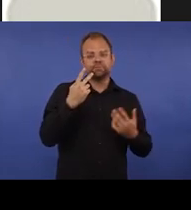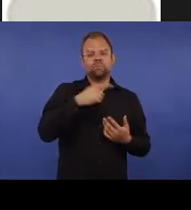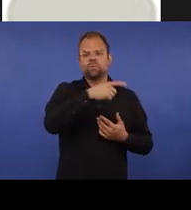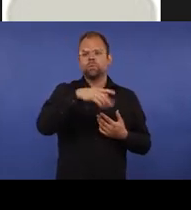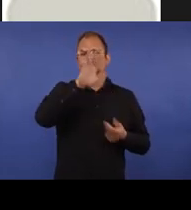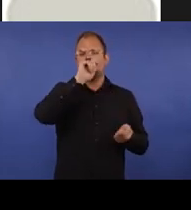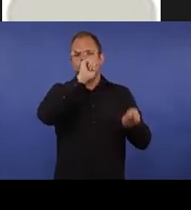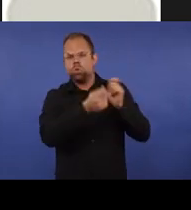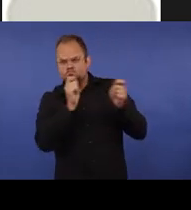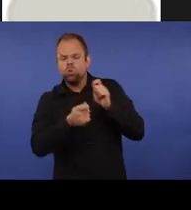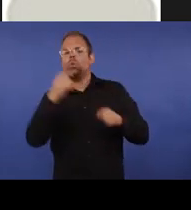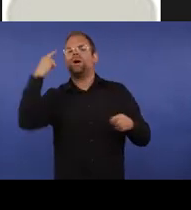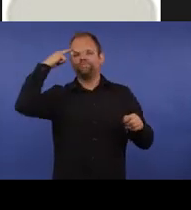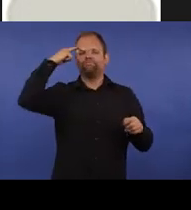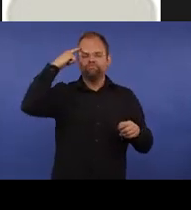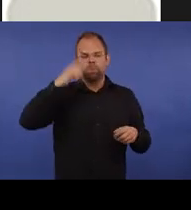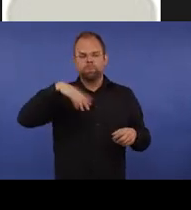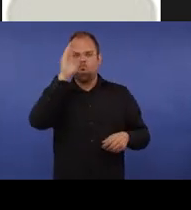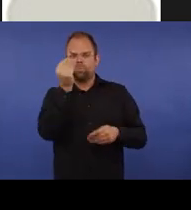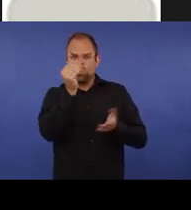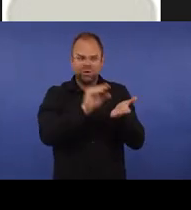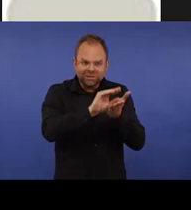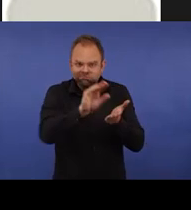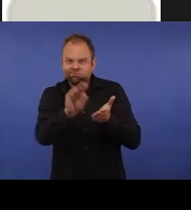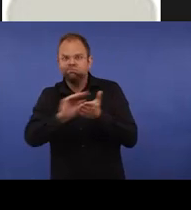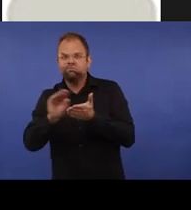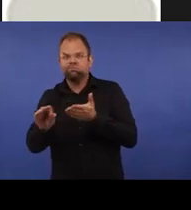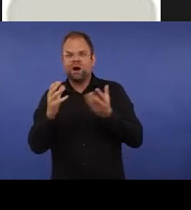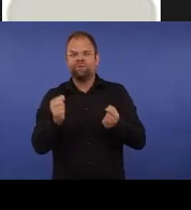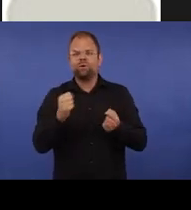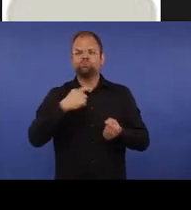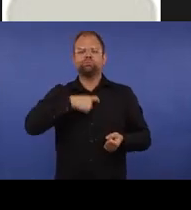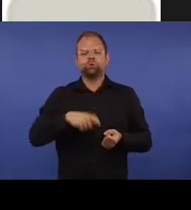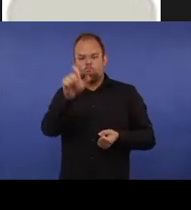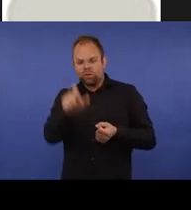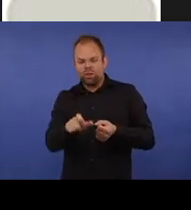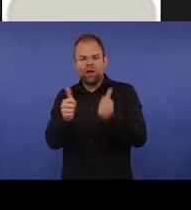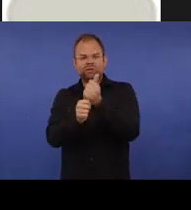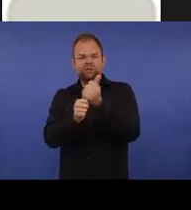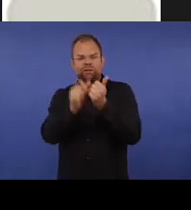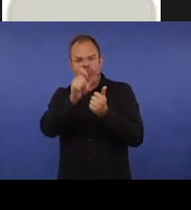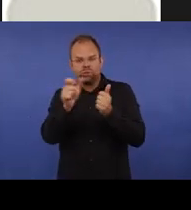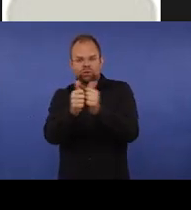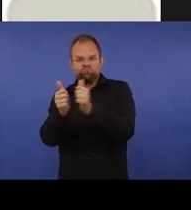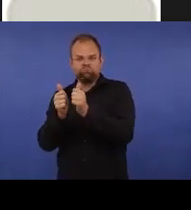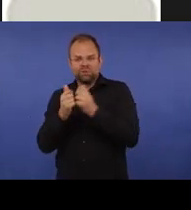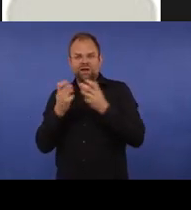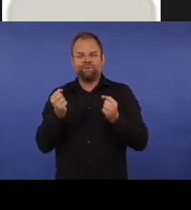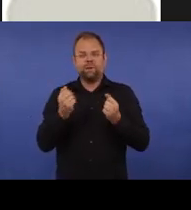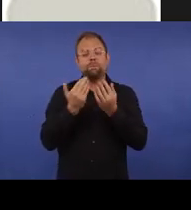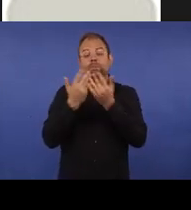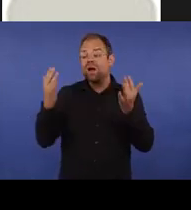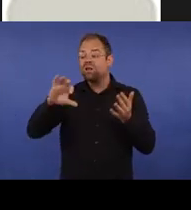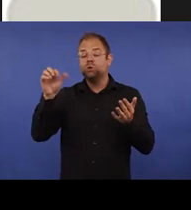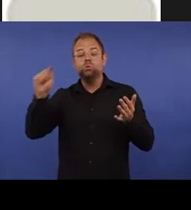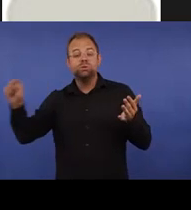enabling disabled people and others to understand what their rights are at their national and local level, which is why I think